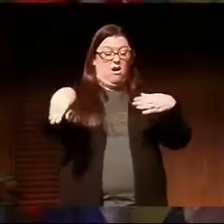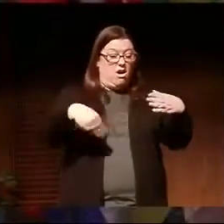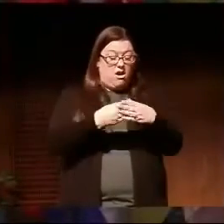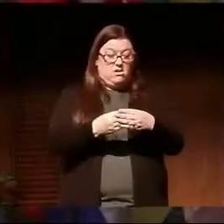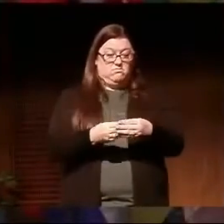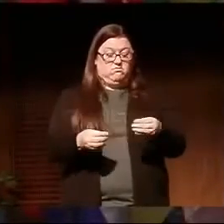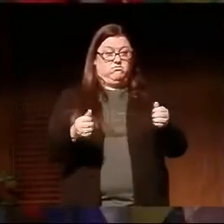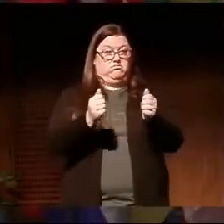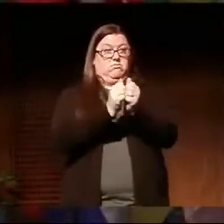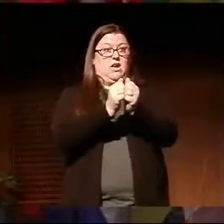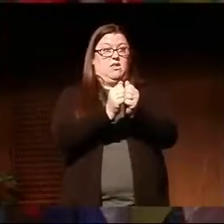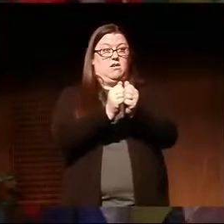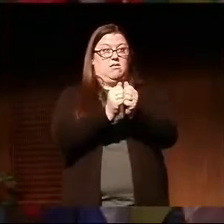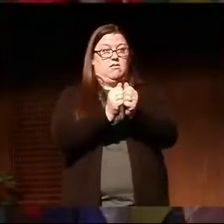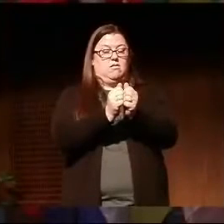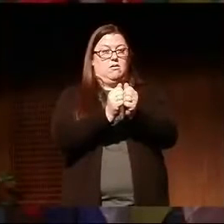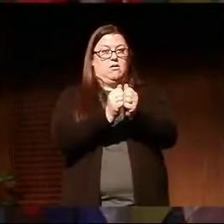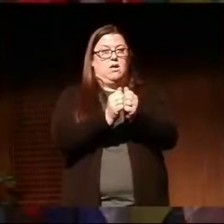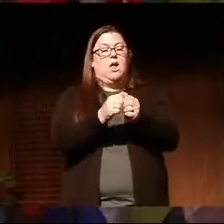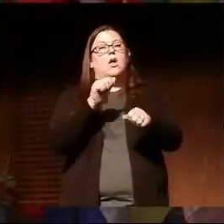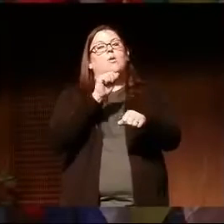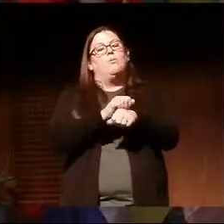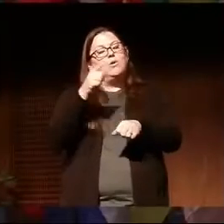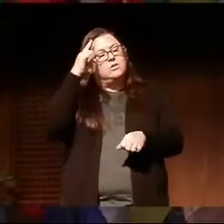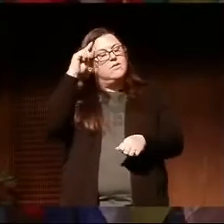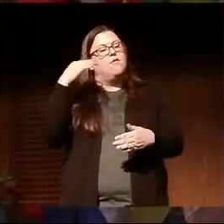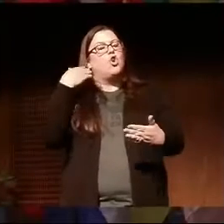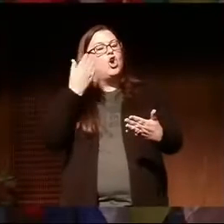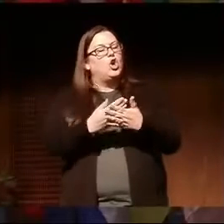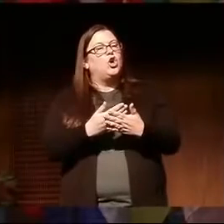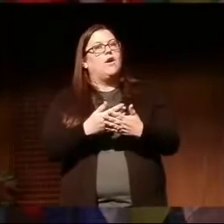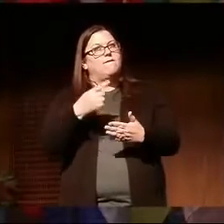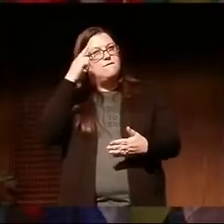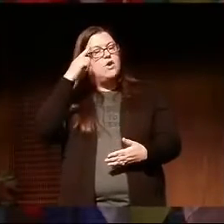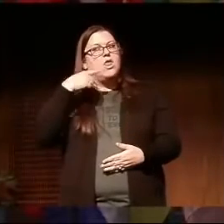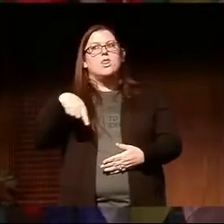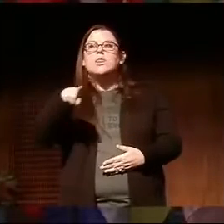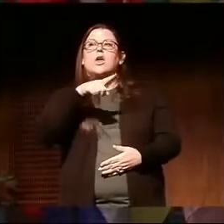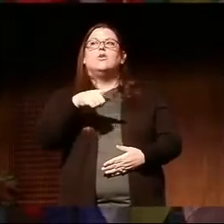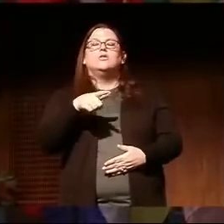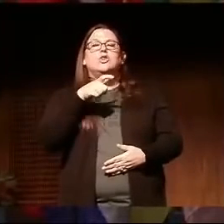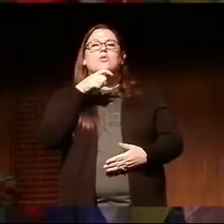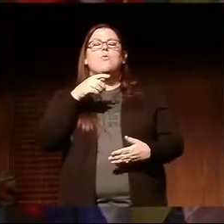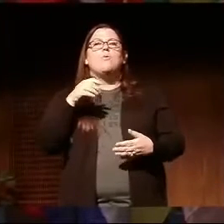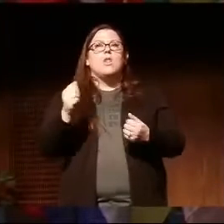and he's at work for good for those who love him in all things.